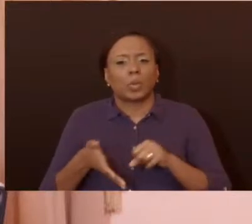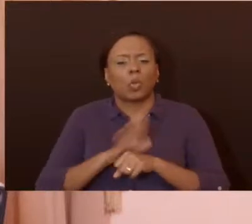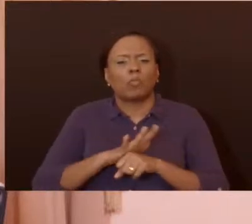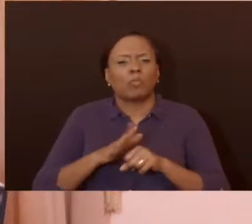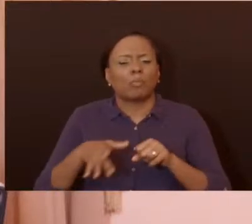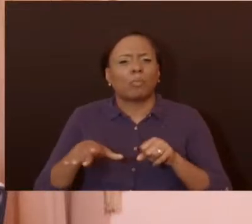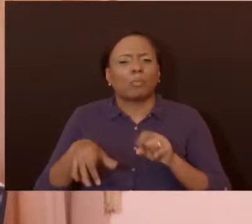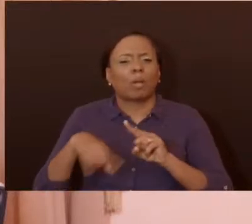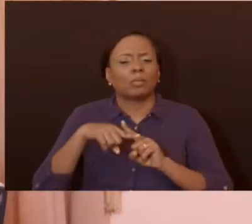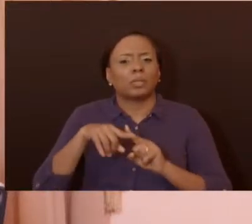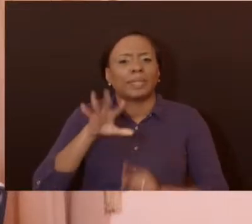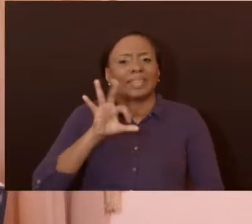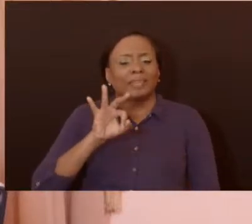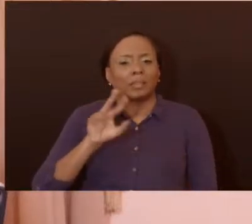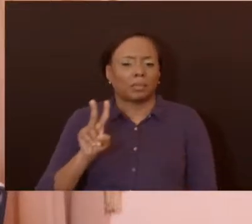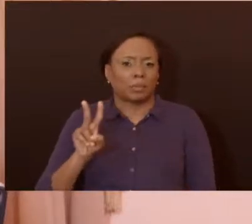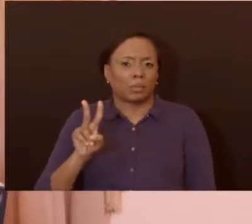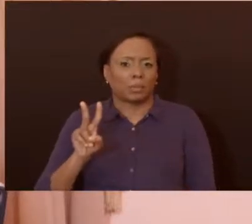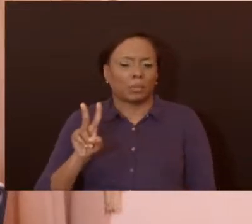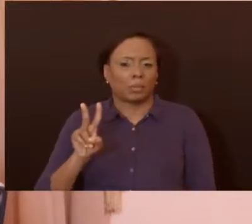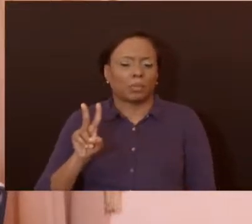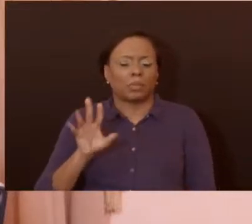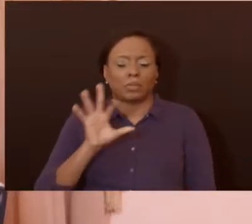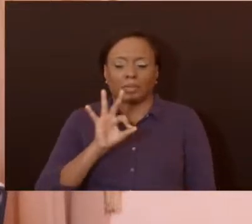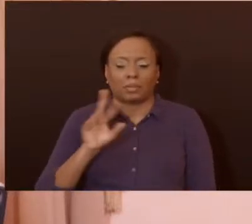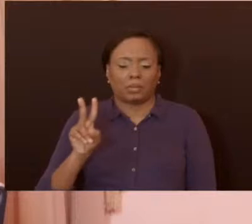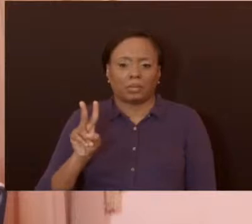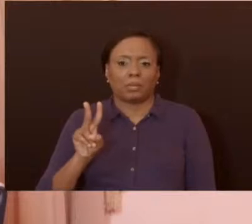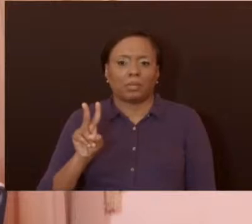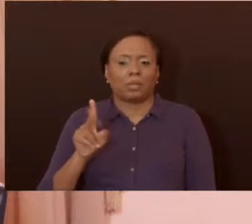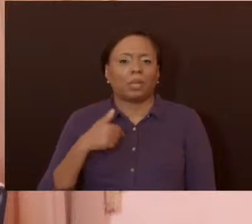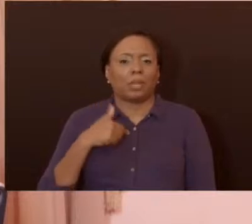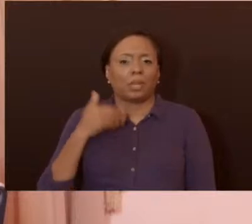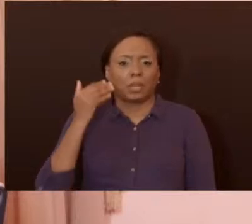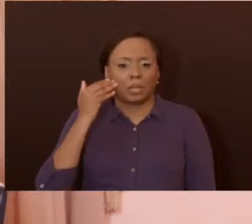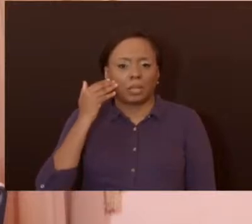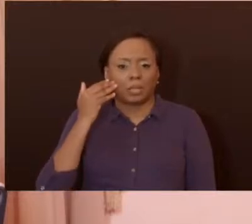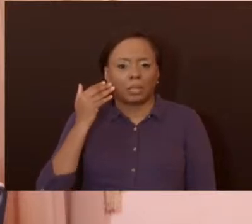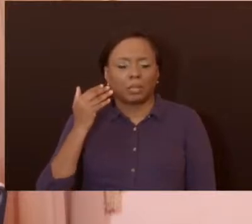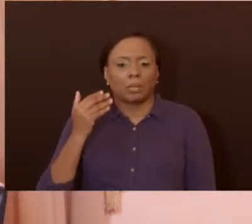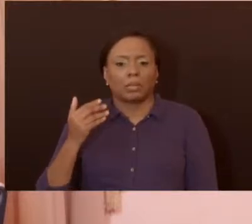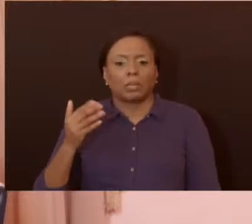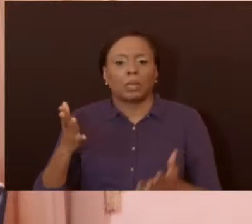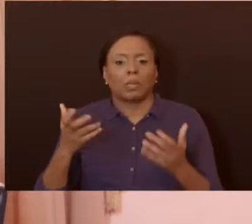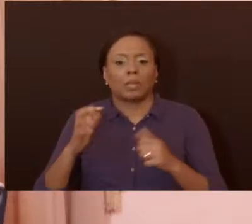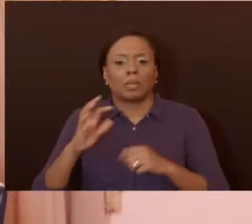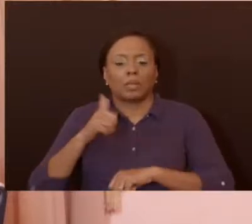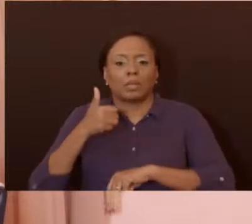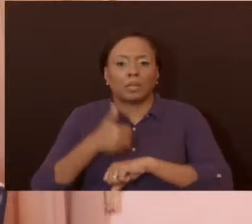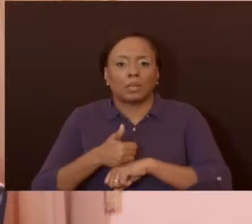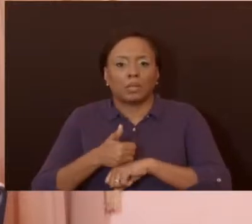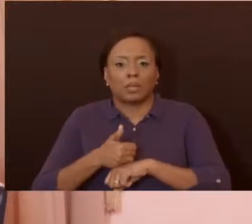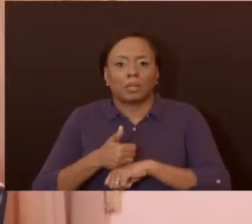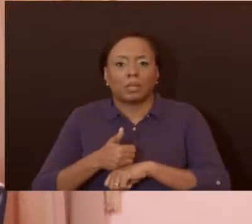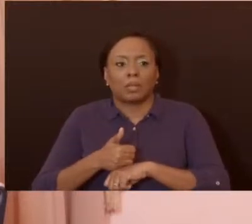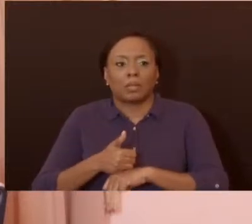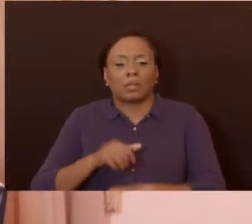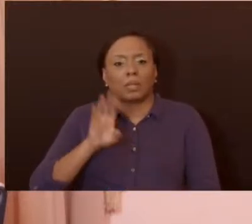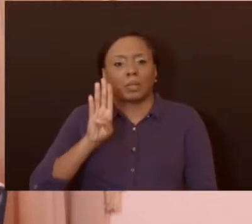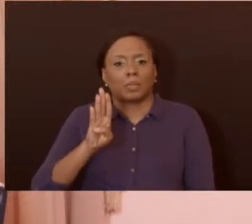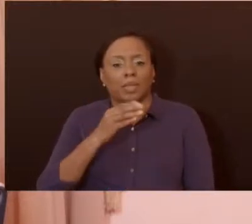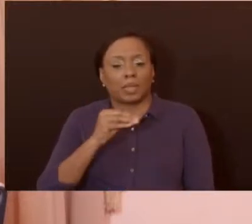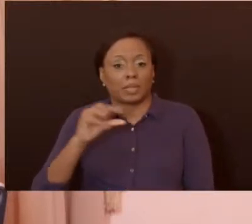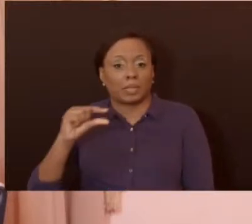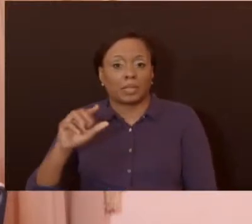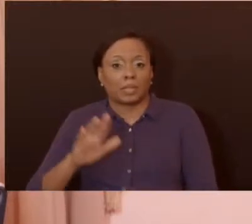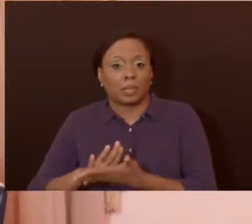seeing in the more recent days, I know that there is an intention to set back up Blackman Dollop. Is there any